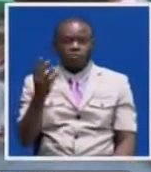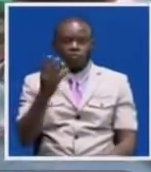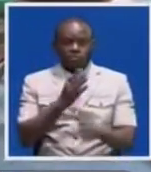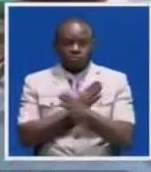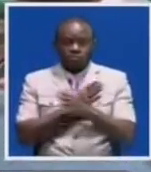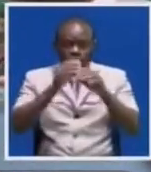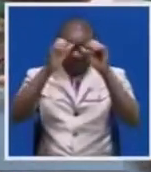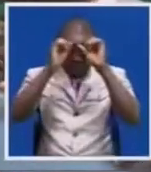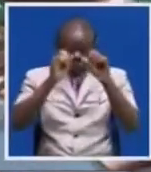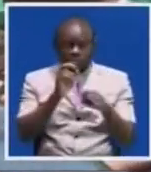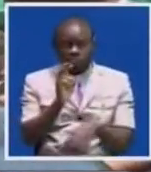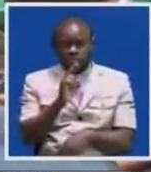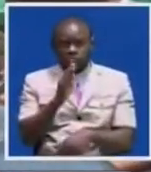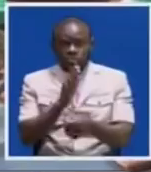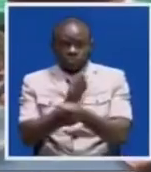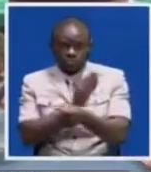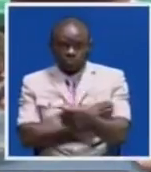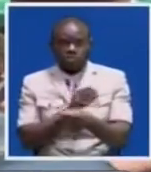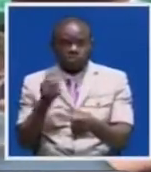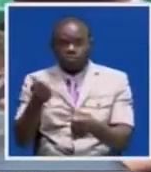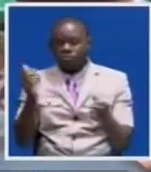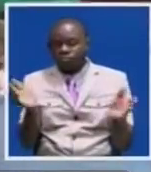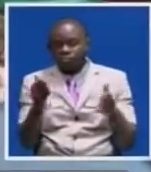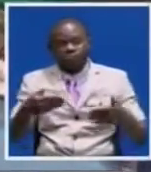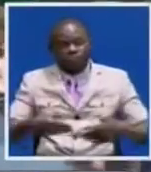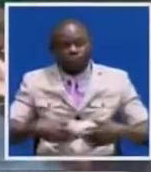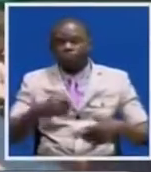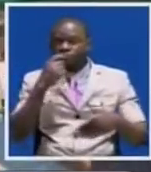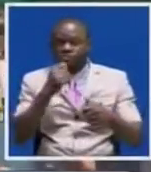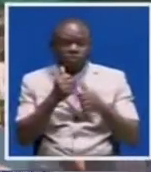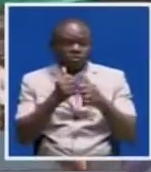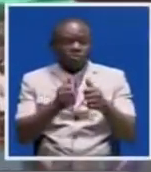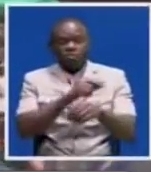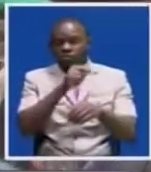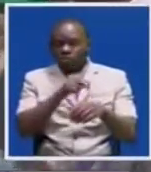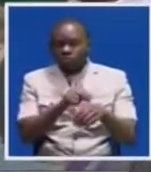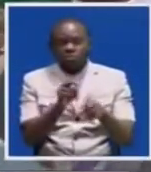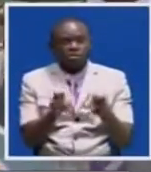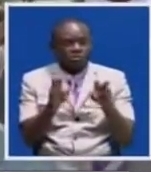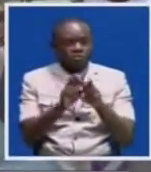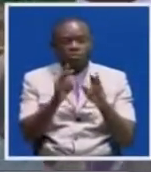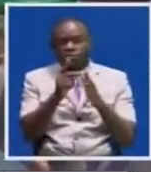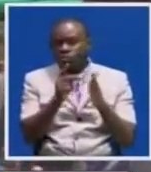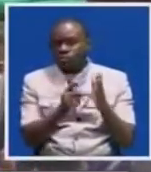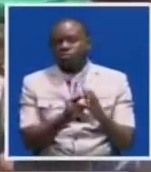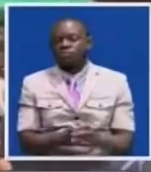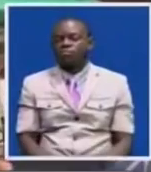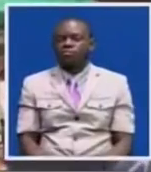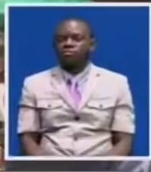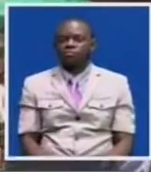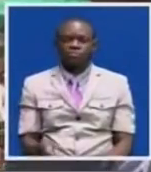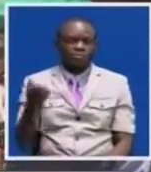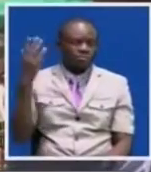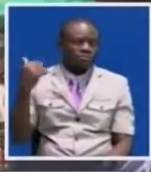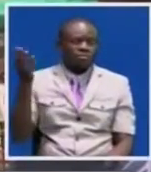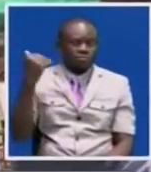Banda urged youth to uphold national values and principles. That the young people must remember that this country was colonized, all of